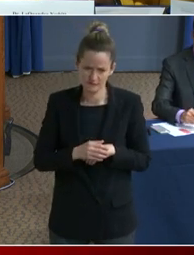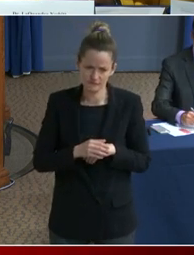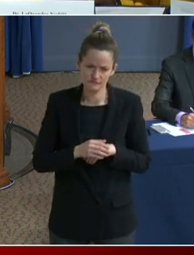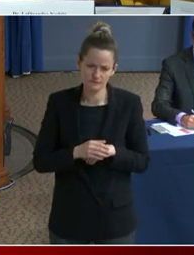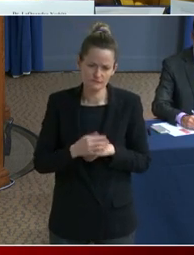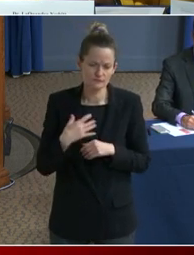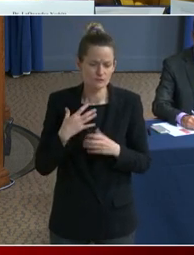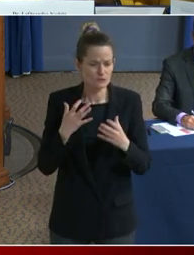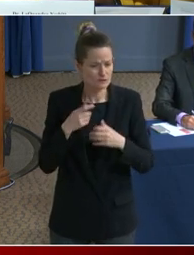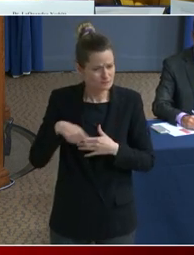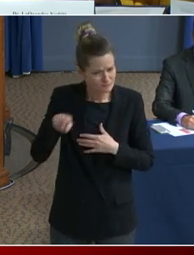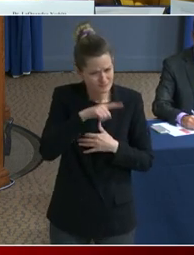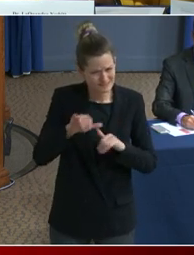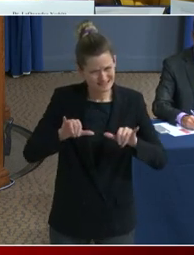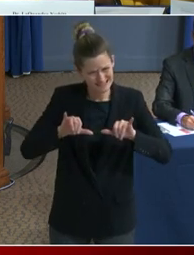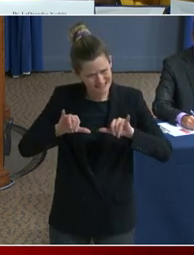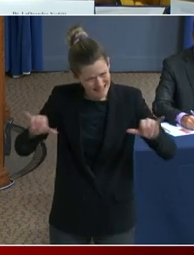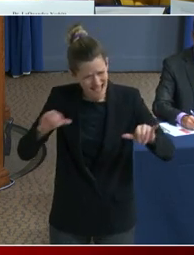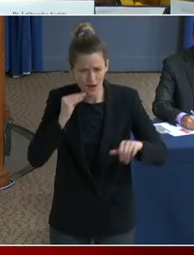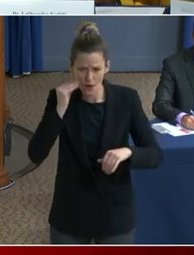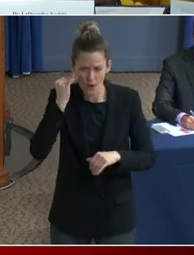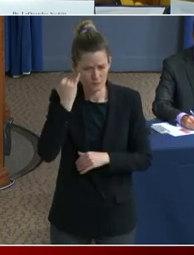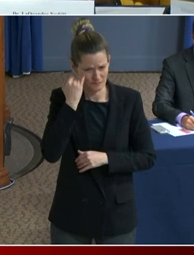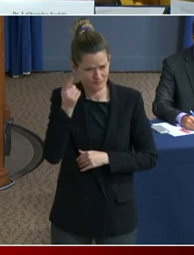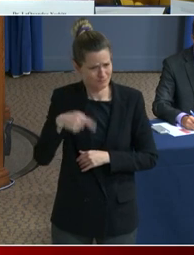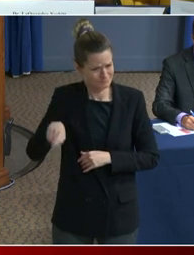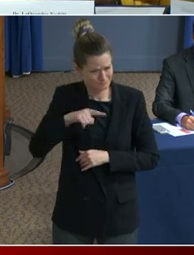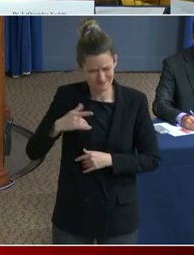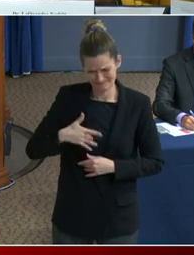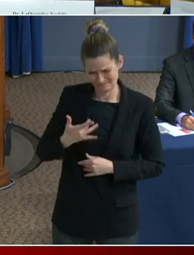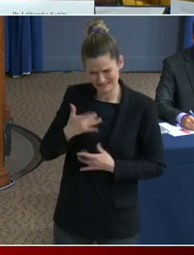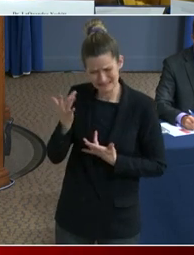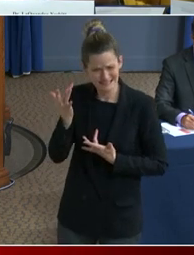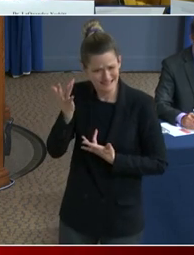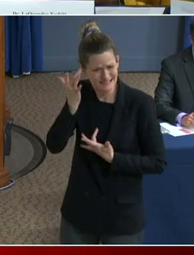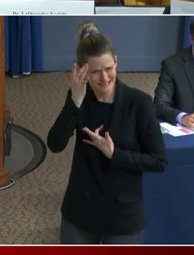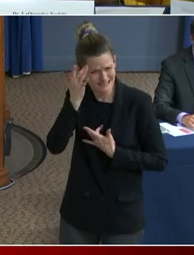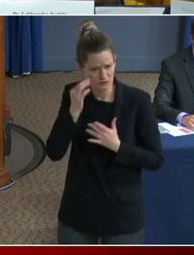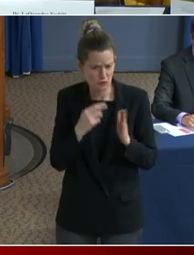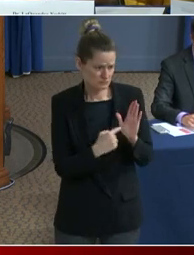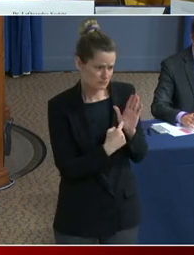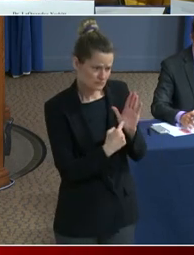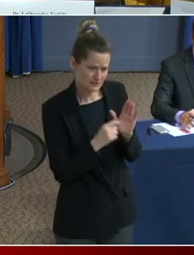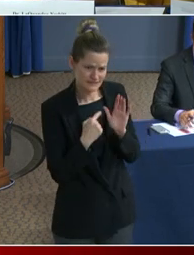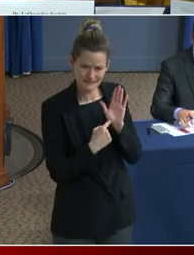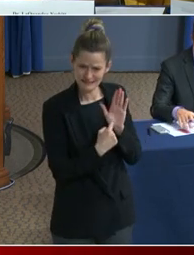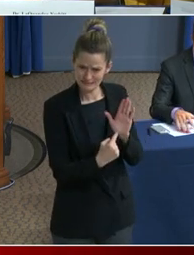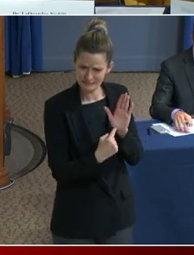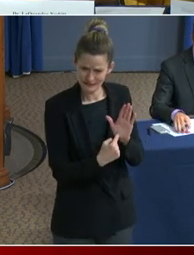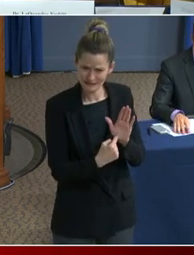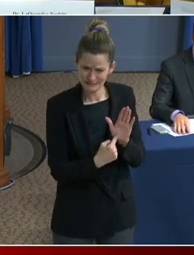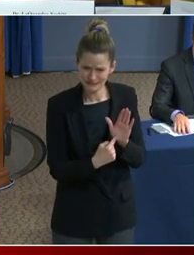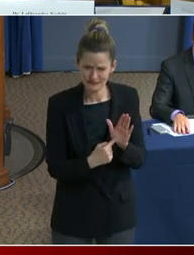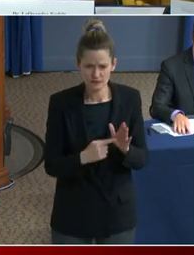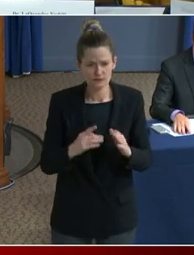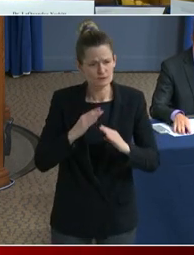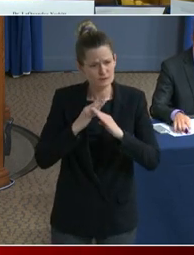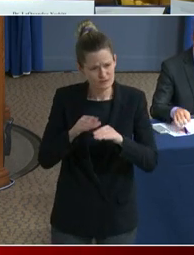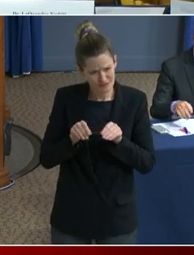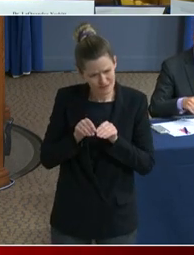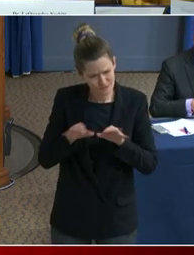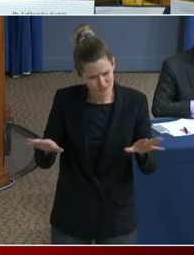stay home if you are sick. It has been one of the best strategies we have for preventing the spread of any